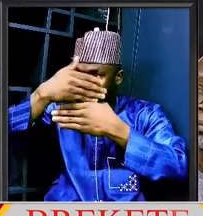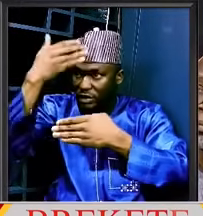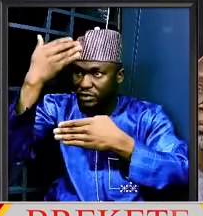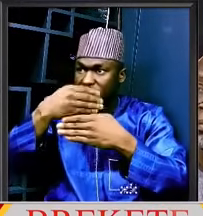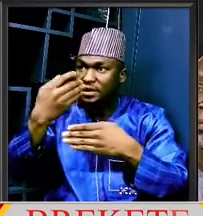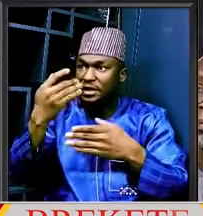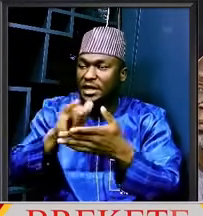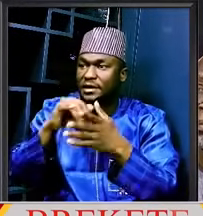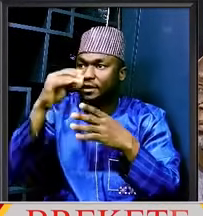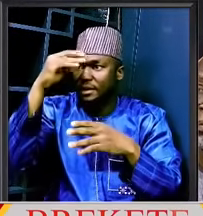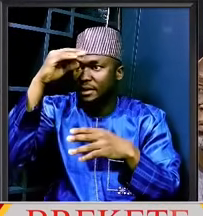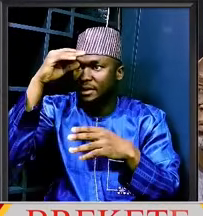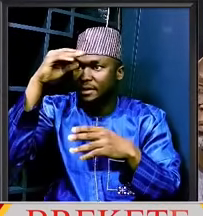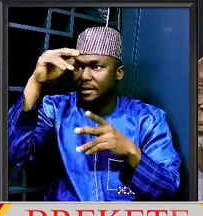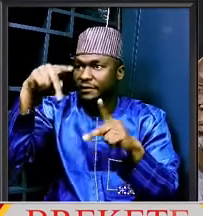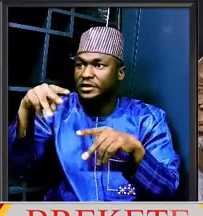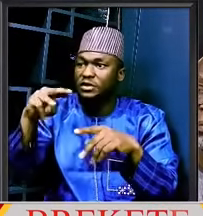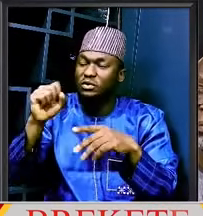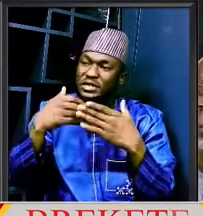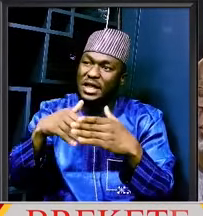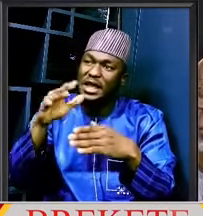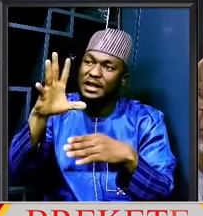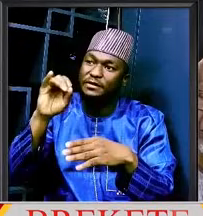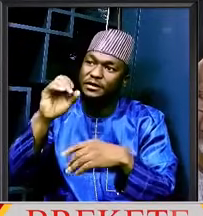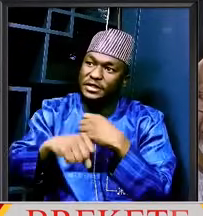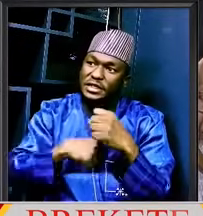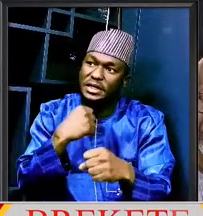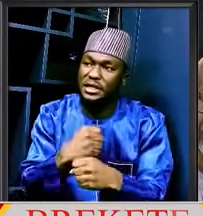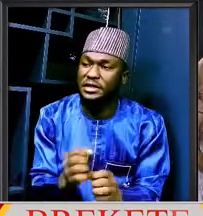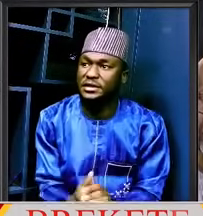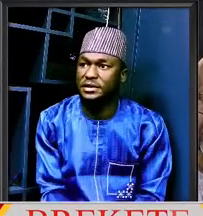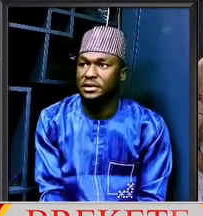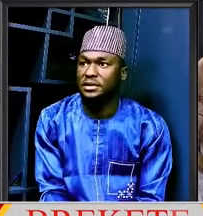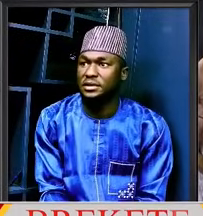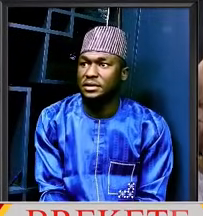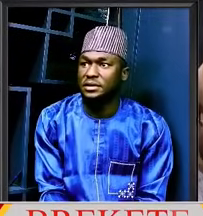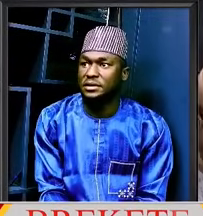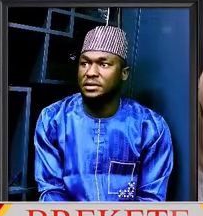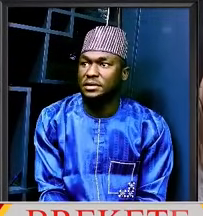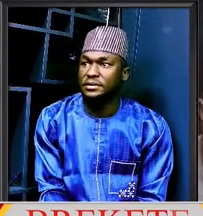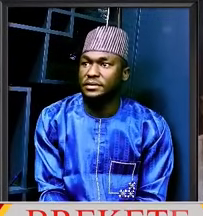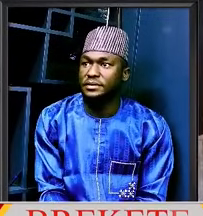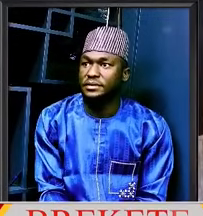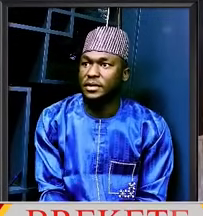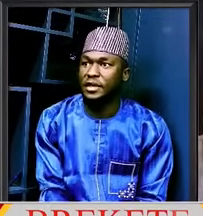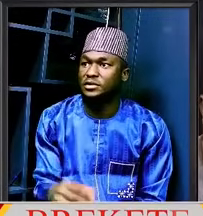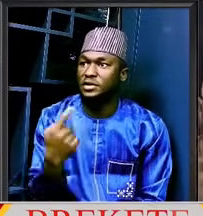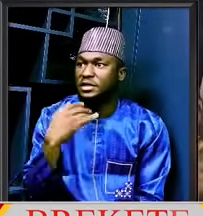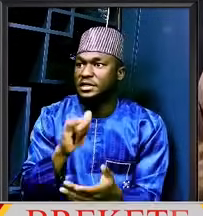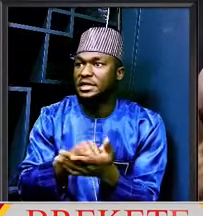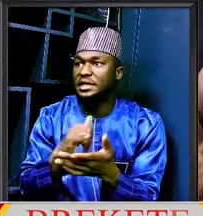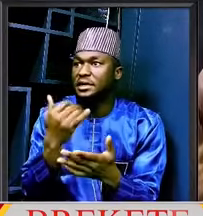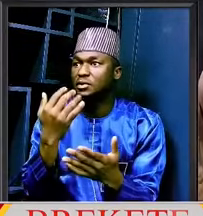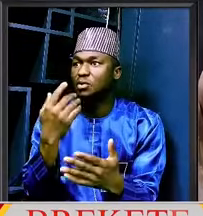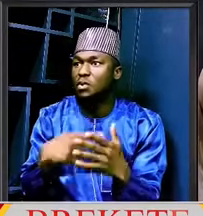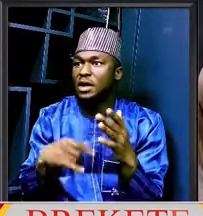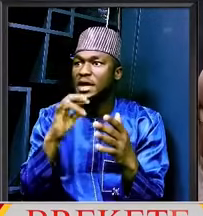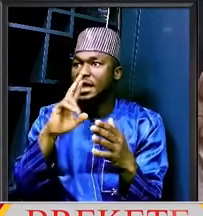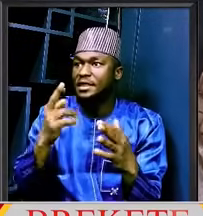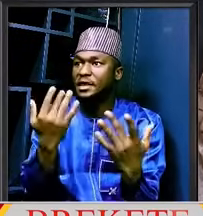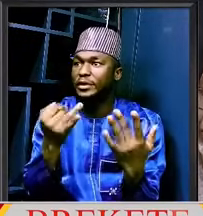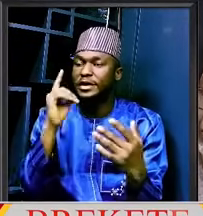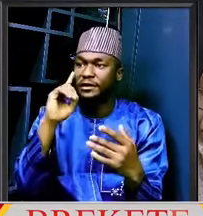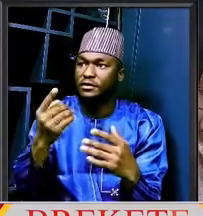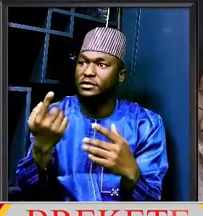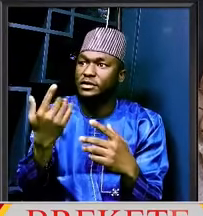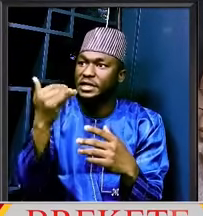Man? Yes. It's about 50 something. Useless. So he said, what are they waiting for? They should destroy the